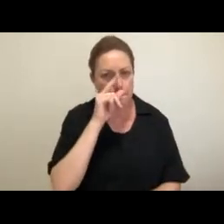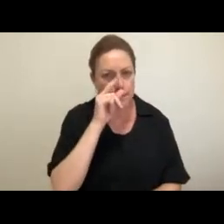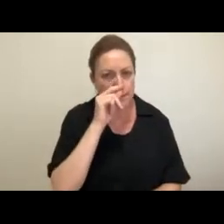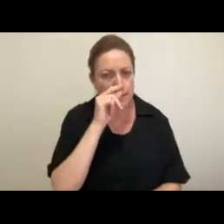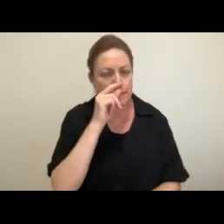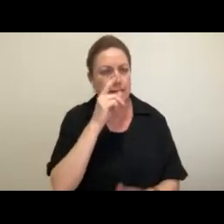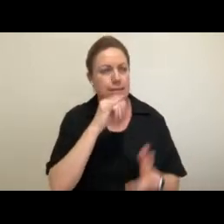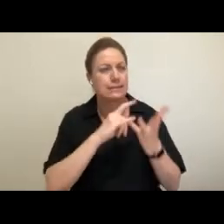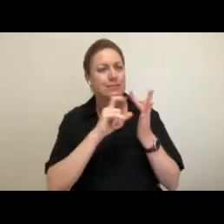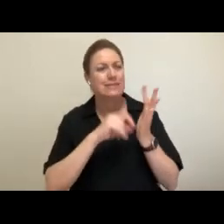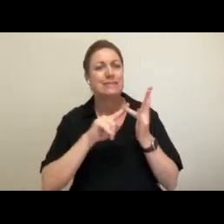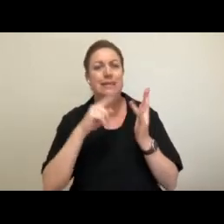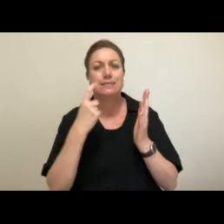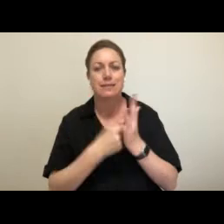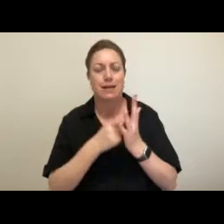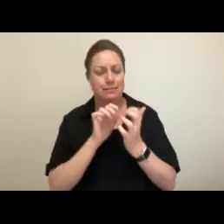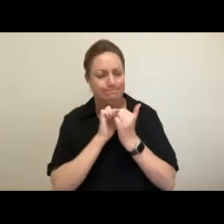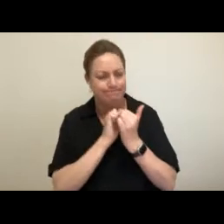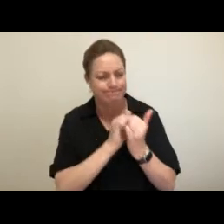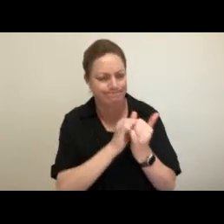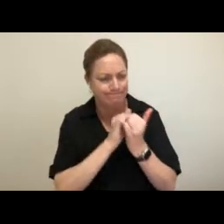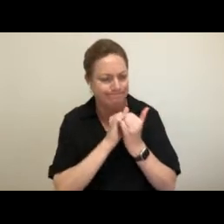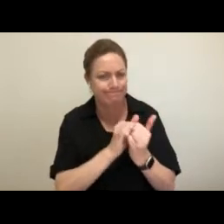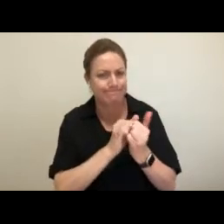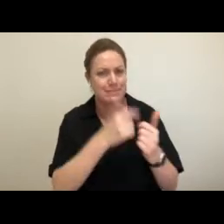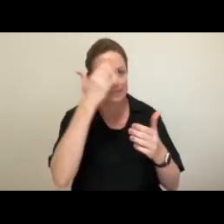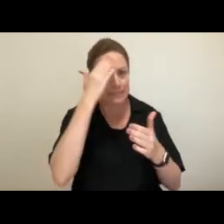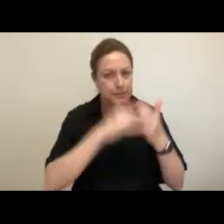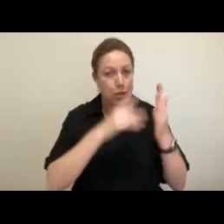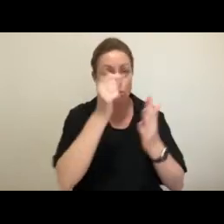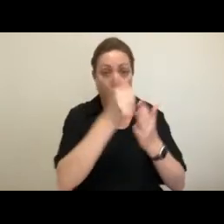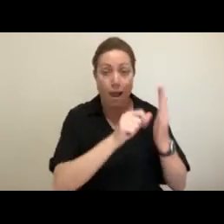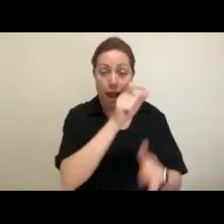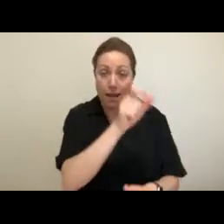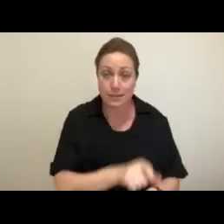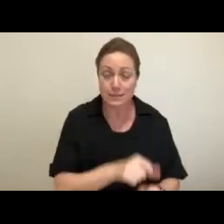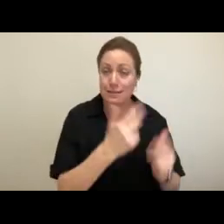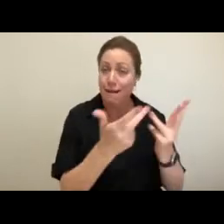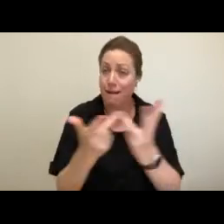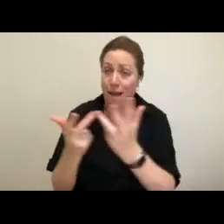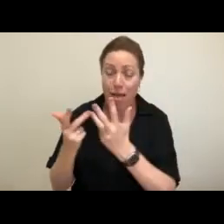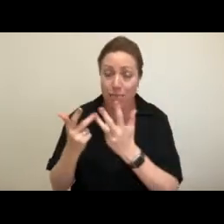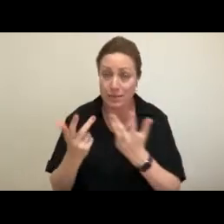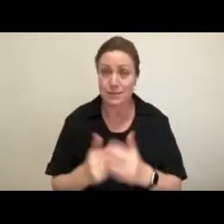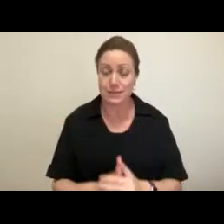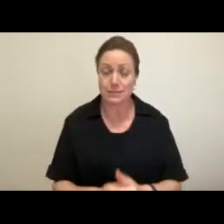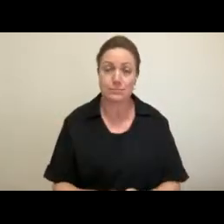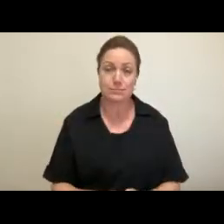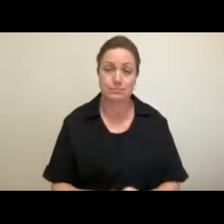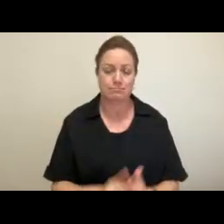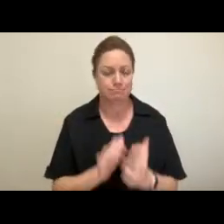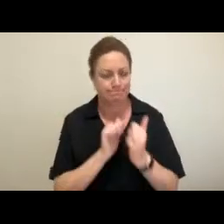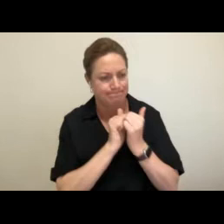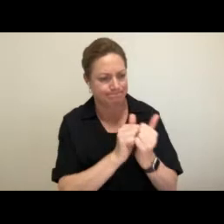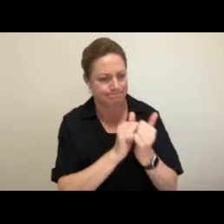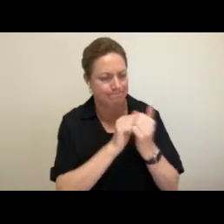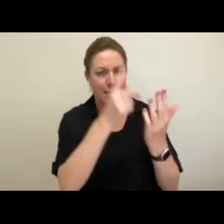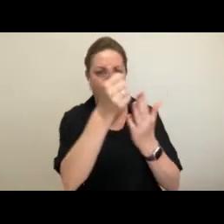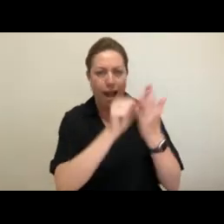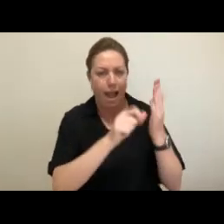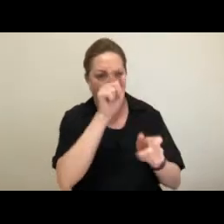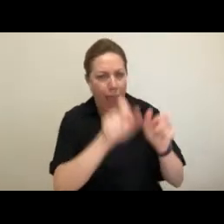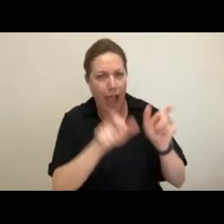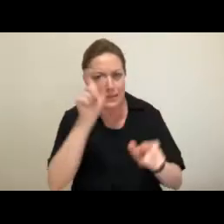experienced public artists and other artists, as well as collaborations between artists, engineers and other technical